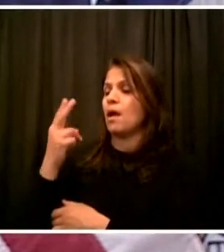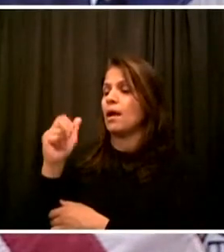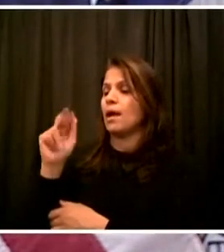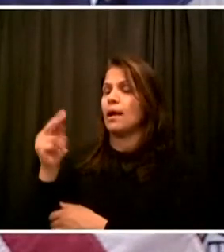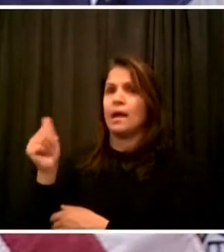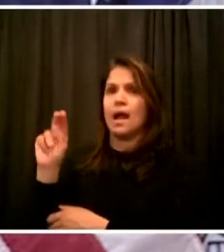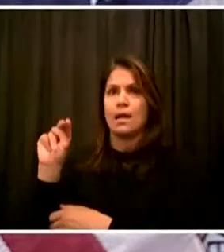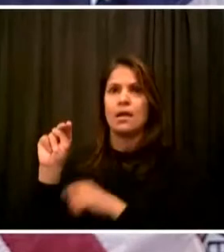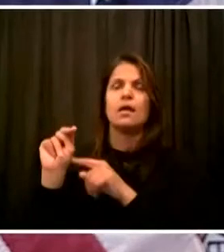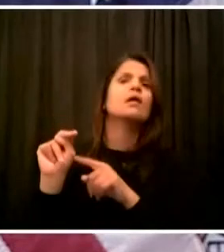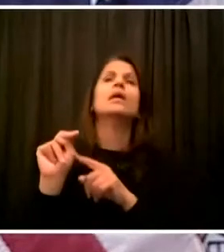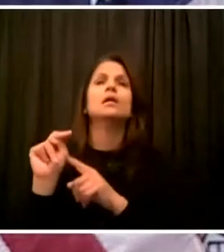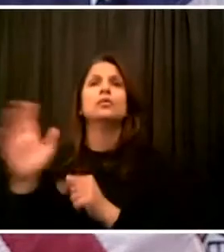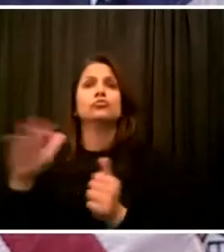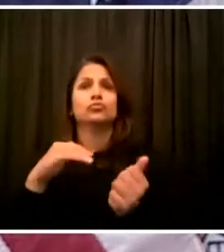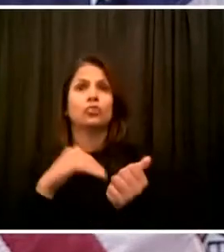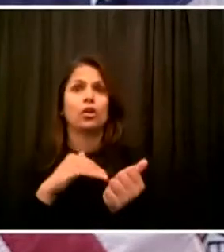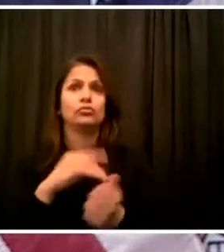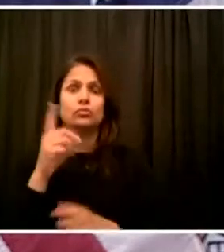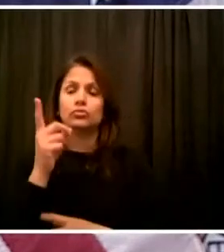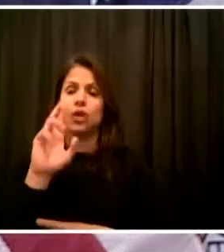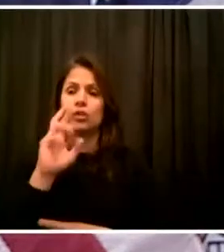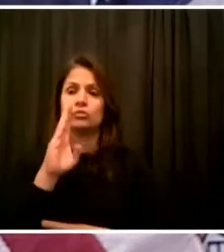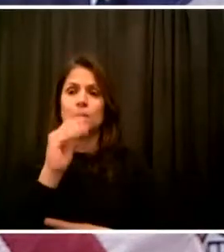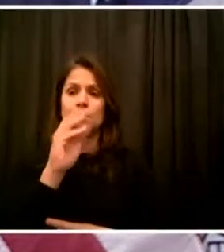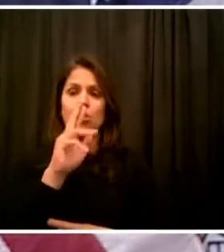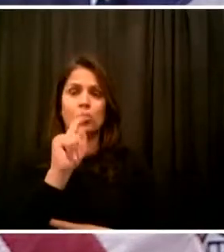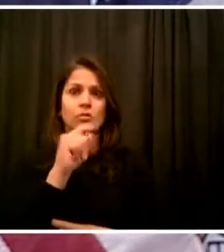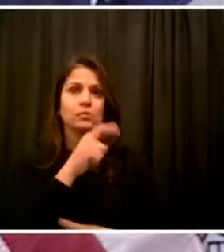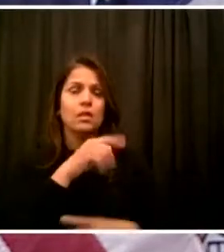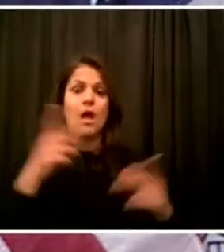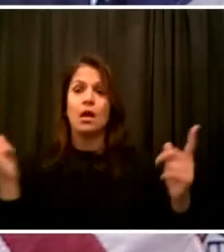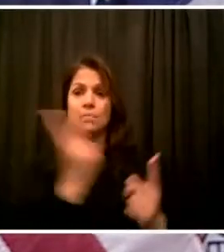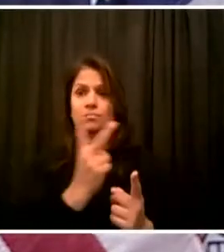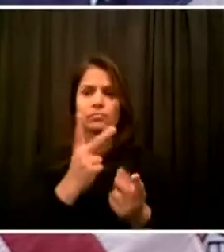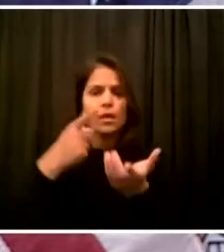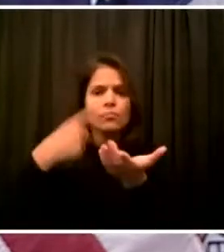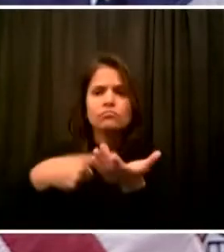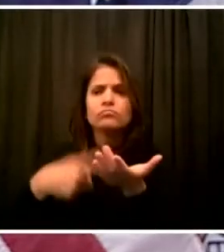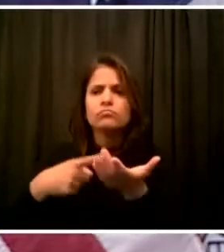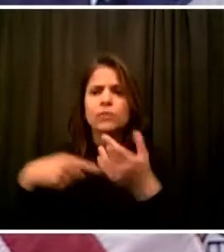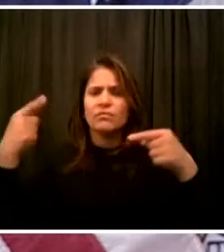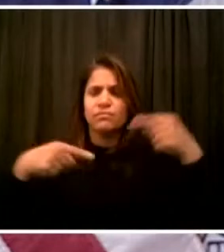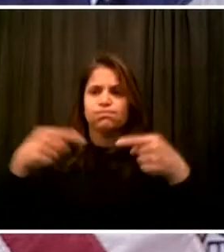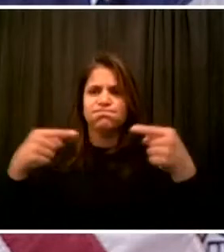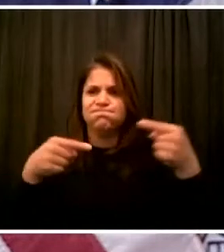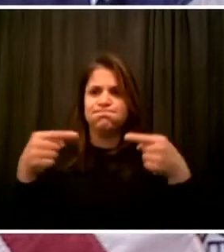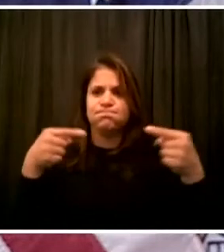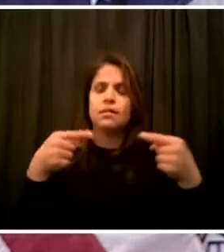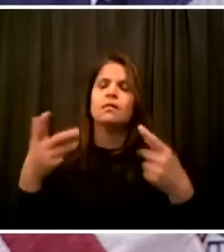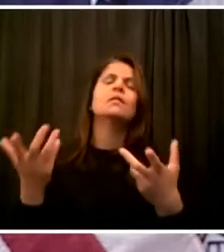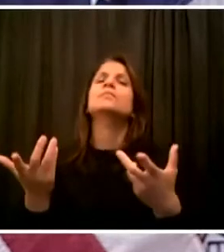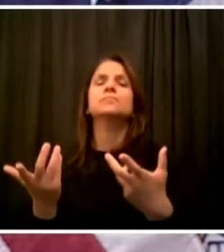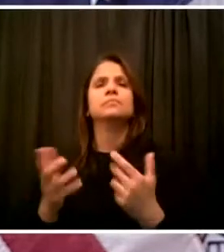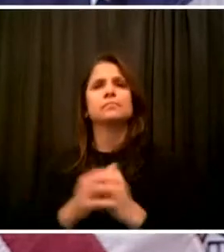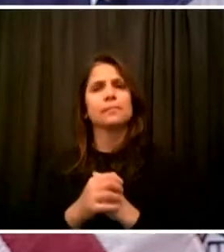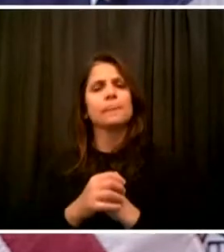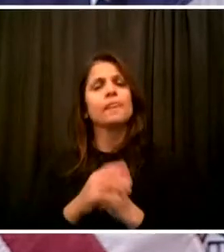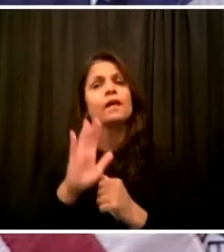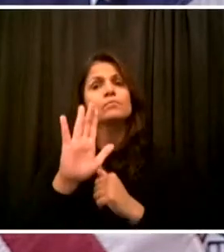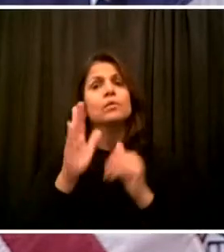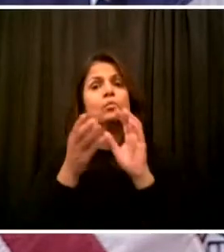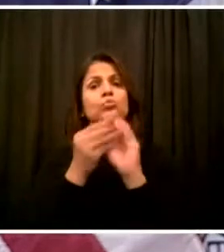the allegation that something was said that was disrespectful towards the men and women of the NYPD, that's not something that was said in my presence. I